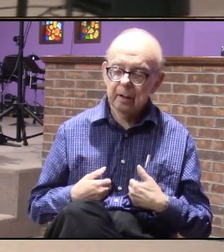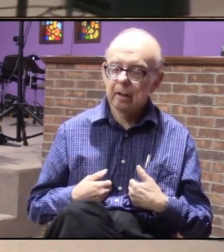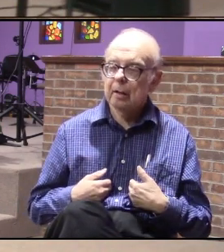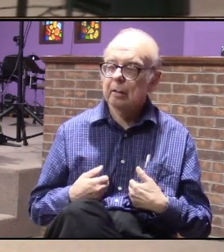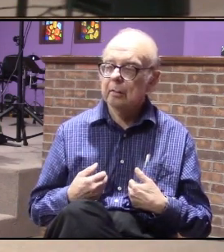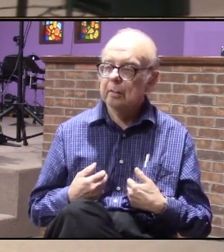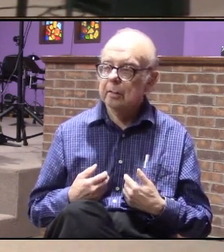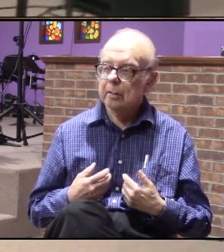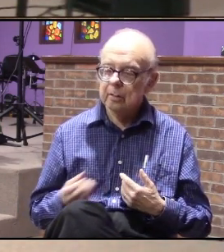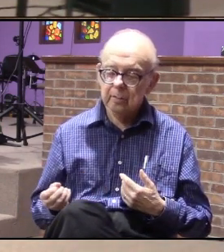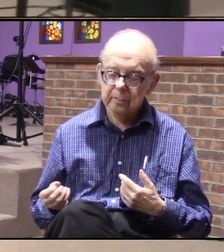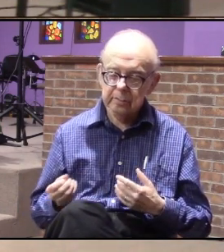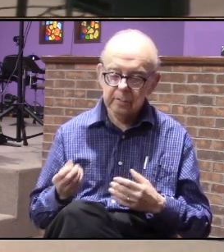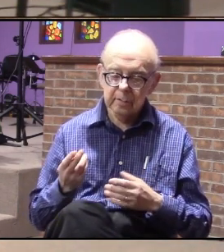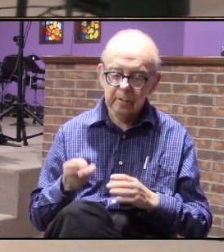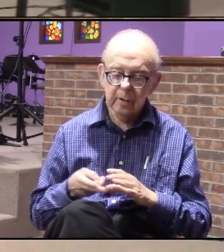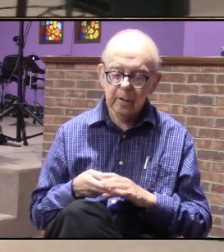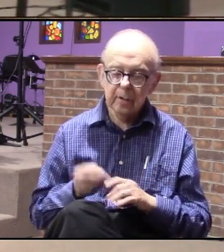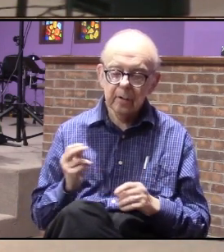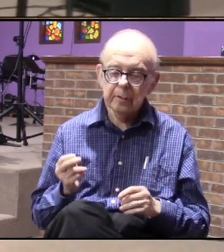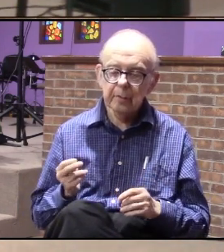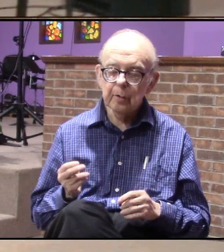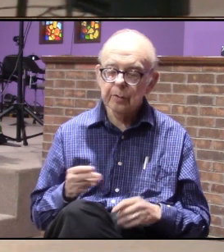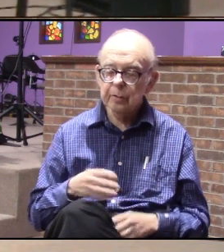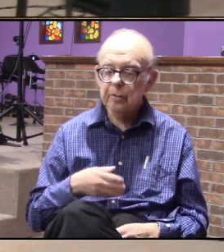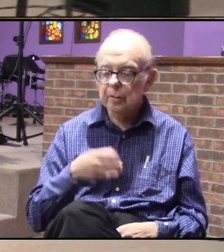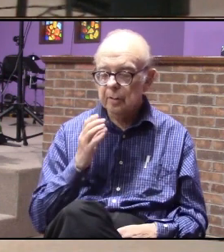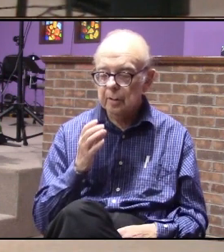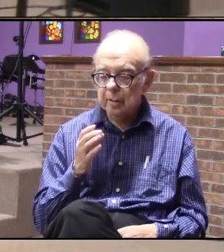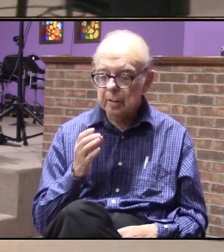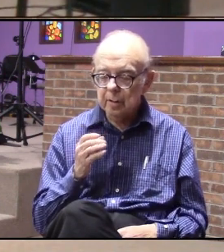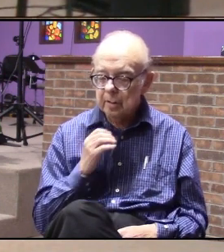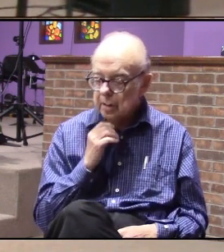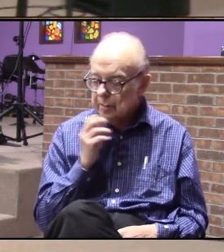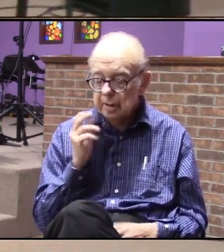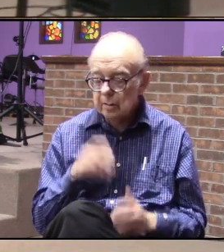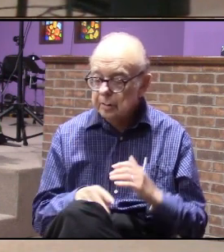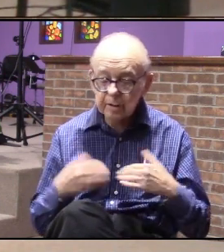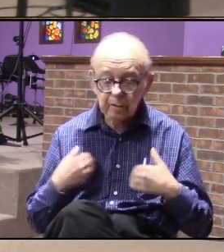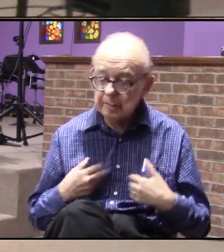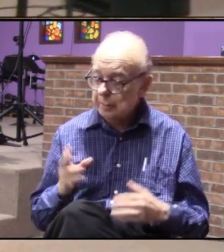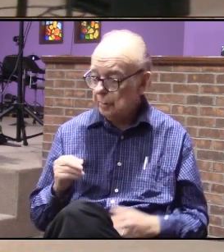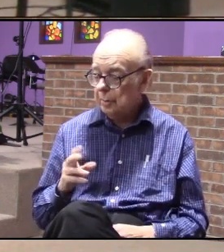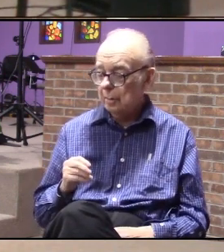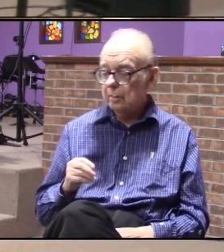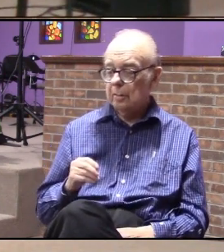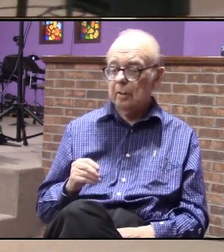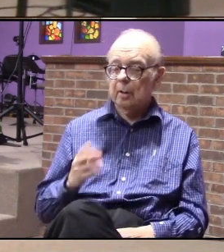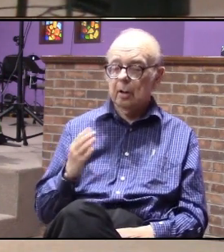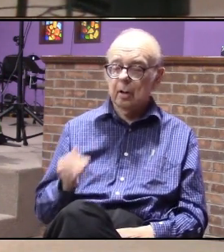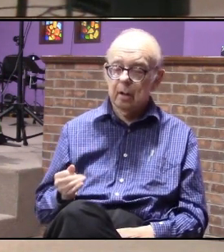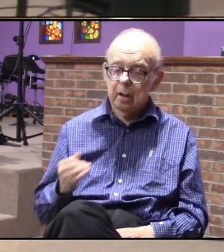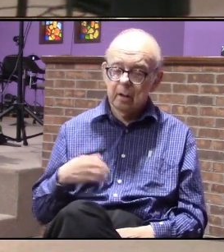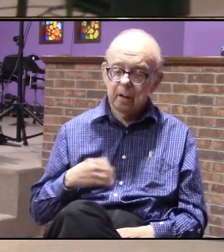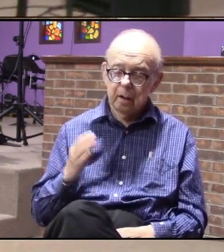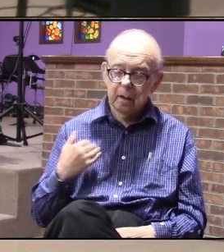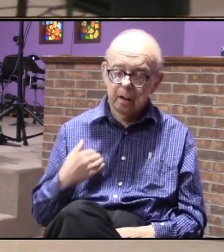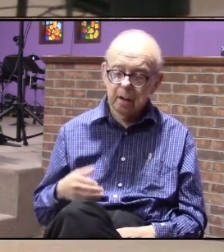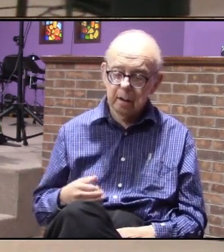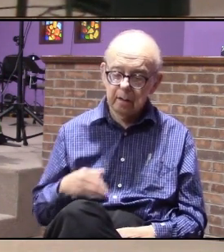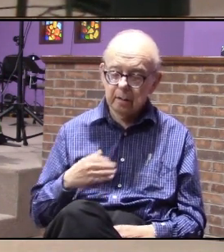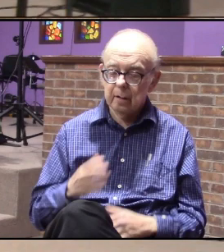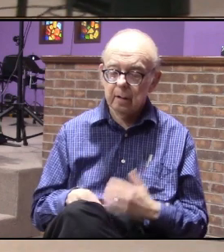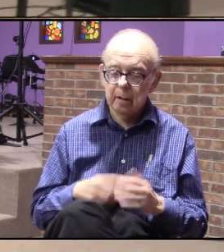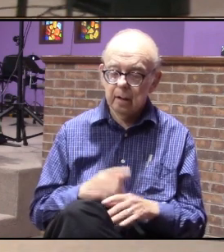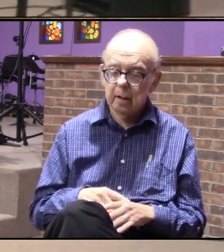and they both drink. You know, they don't kill the baboon, because they need that baboon the next time to